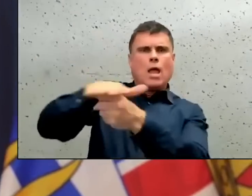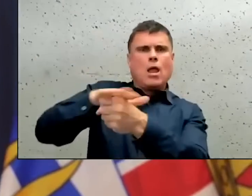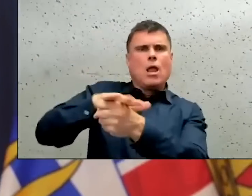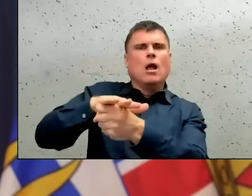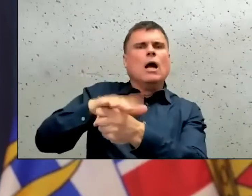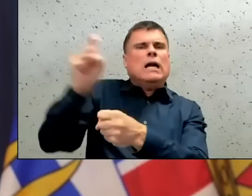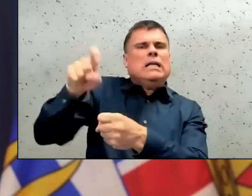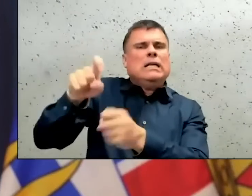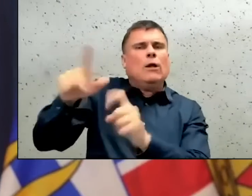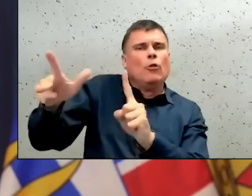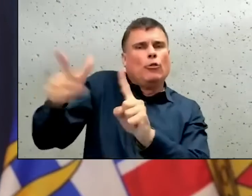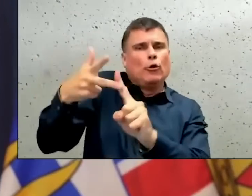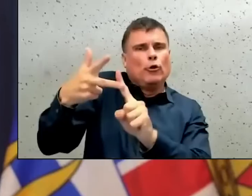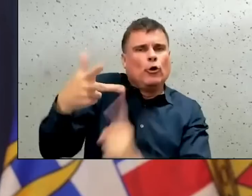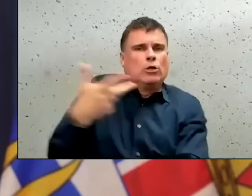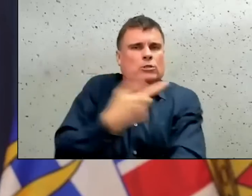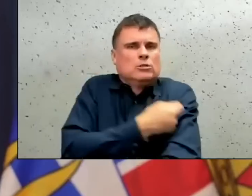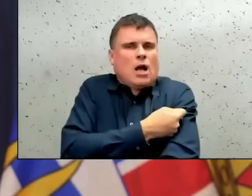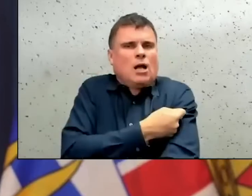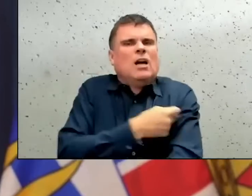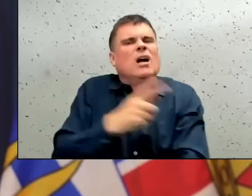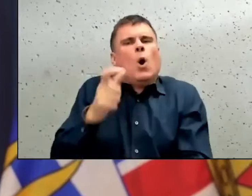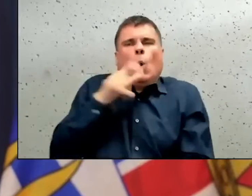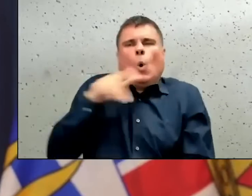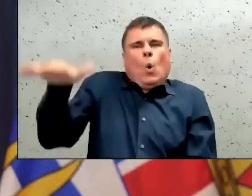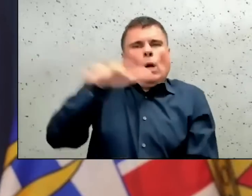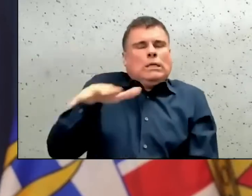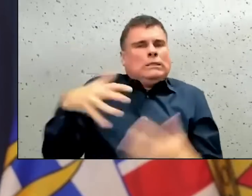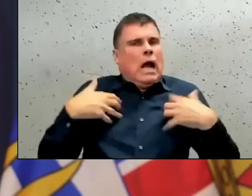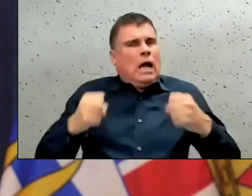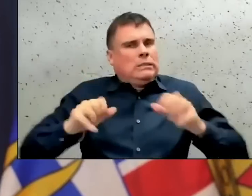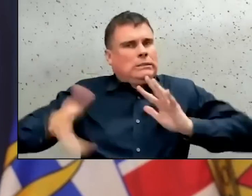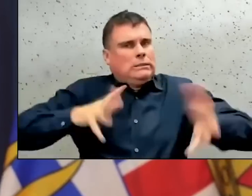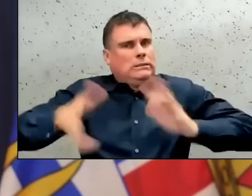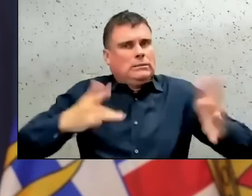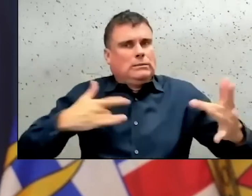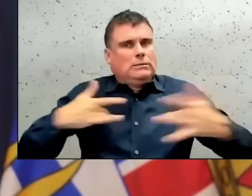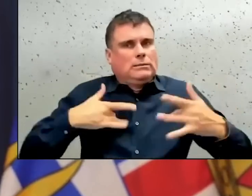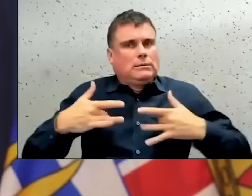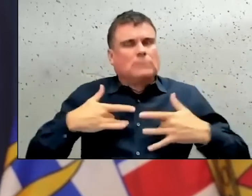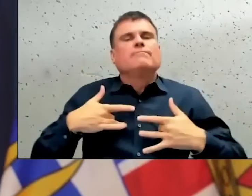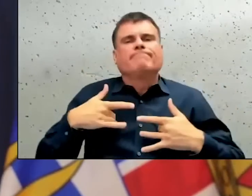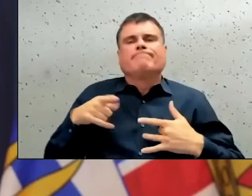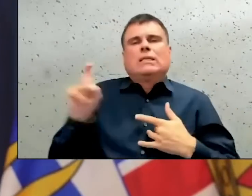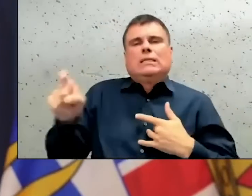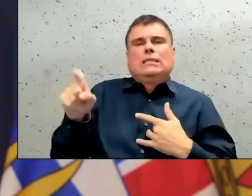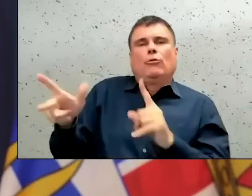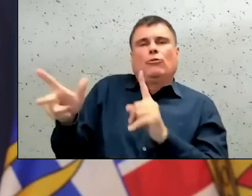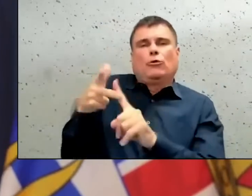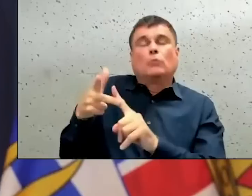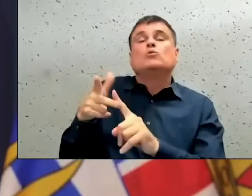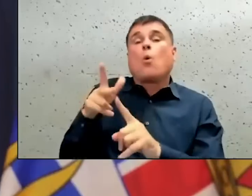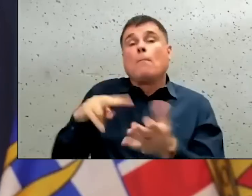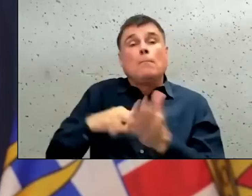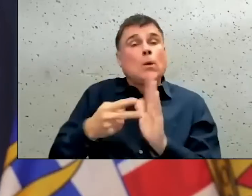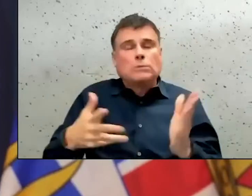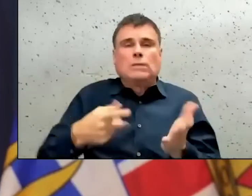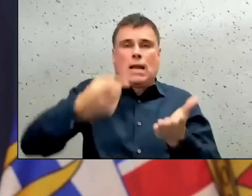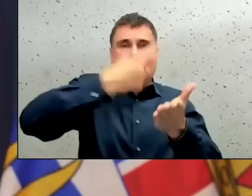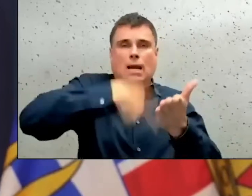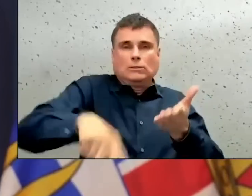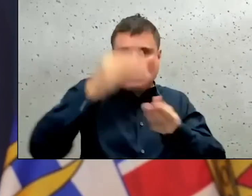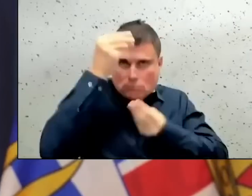vulnerable, and we'll have more to say about that later on this week. In addition to encouraging everyone to get their